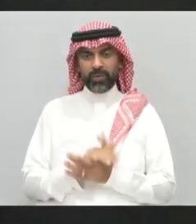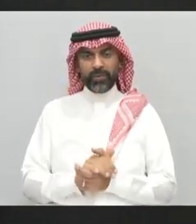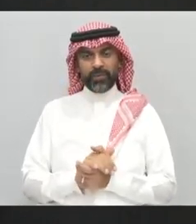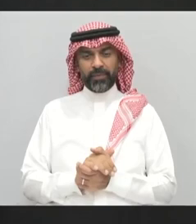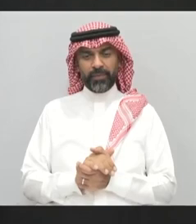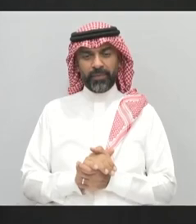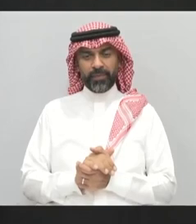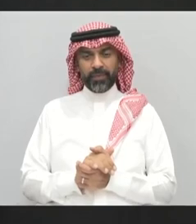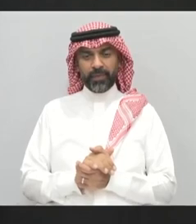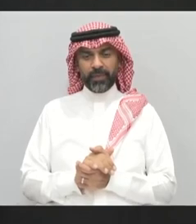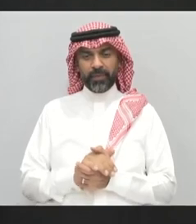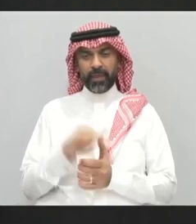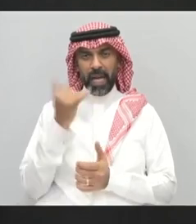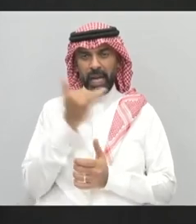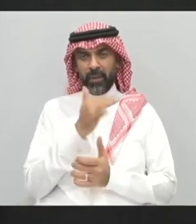and H together